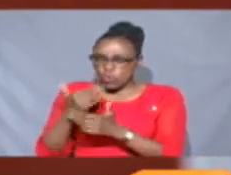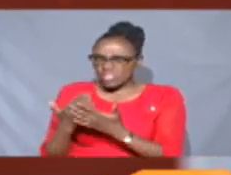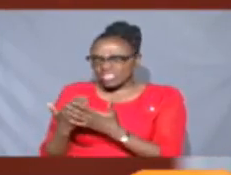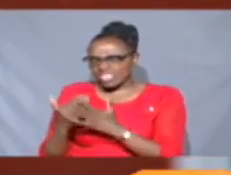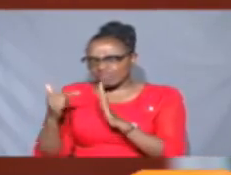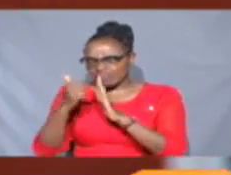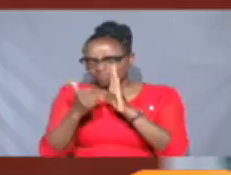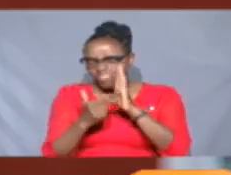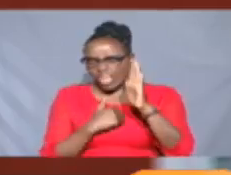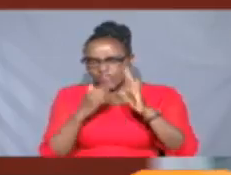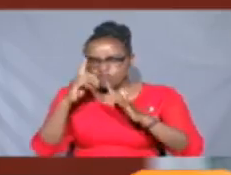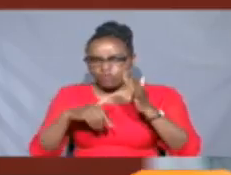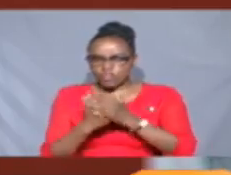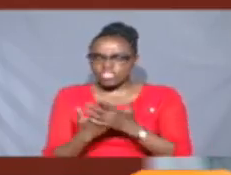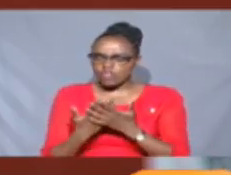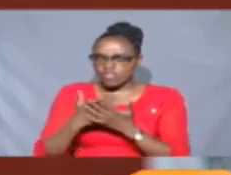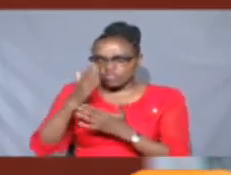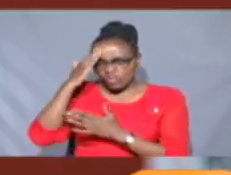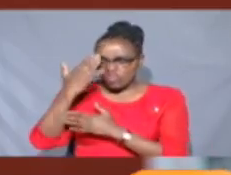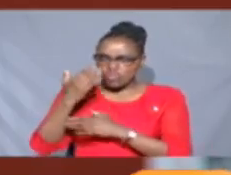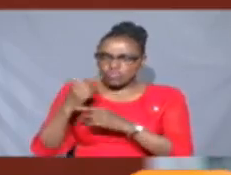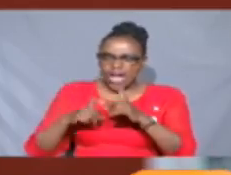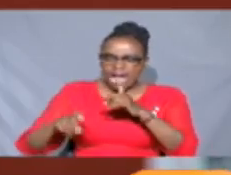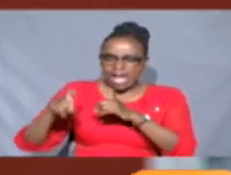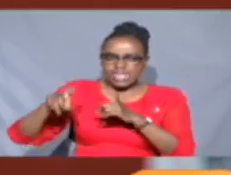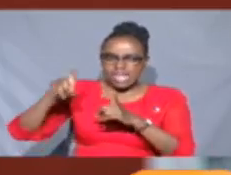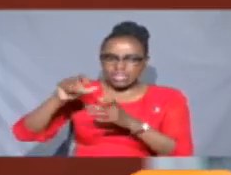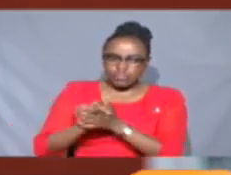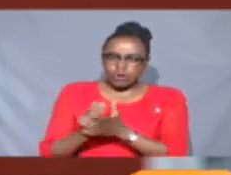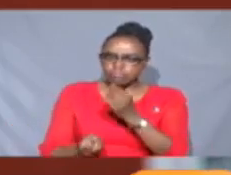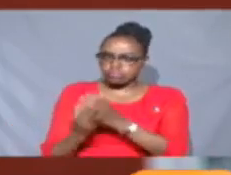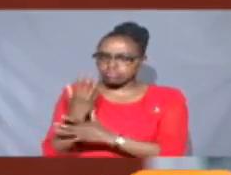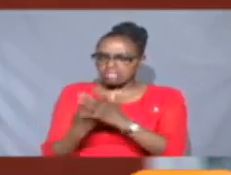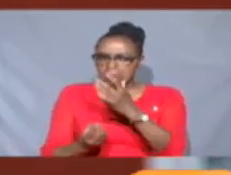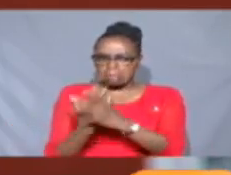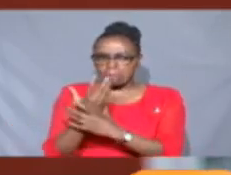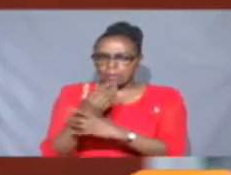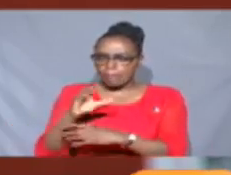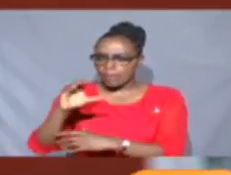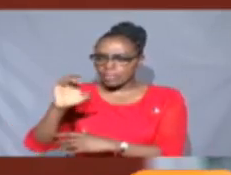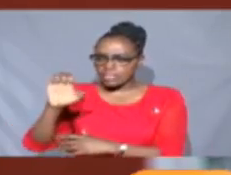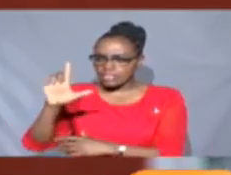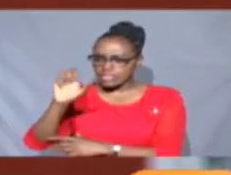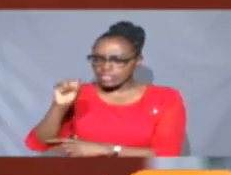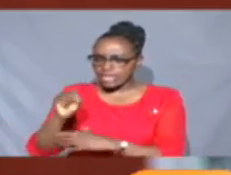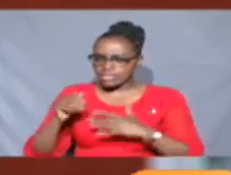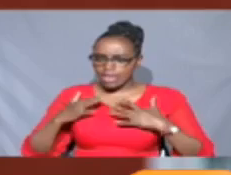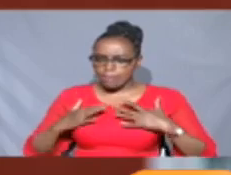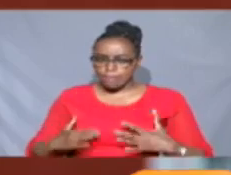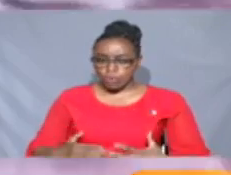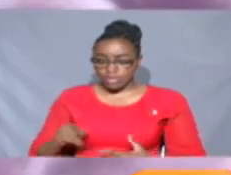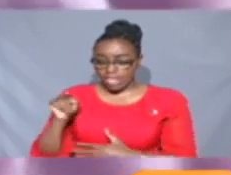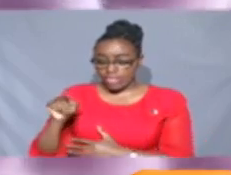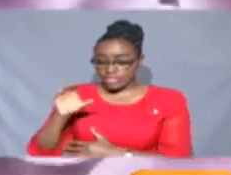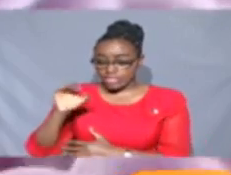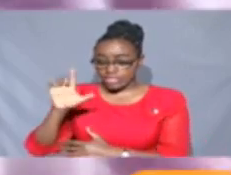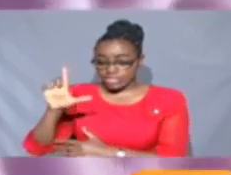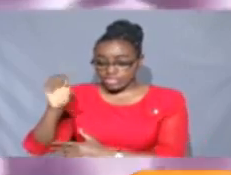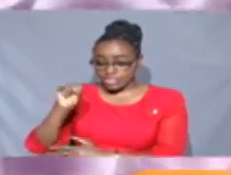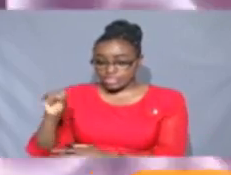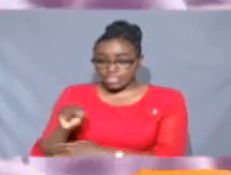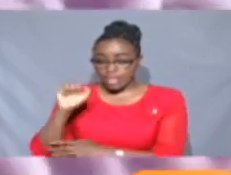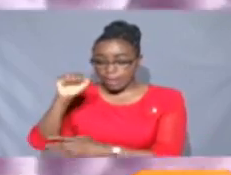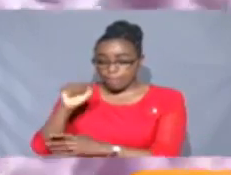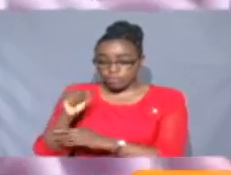by abnormal multiplication or proliferation of cells in the body. And these cells can